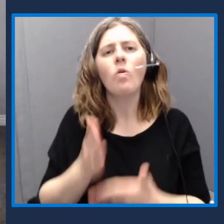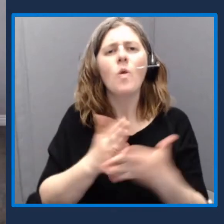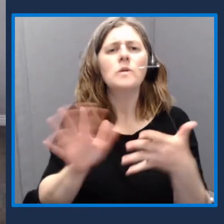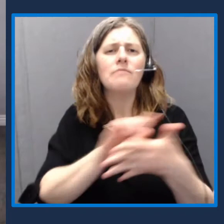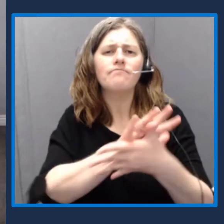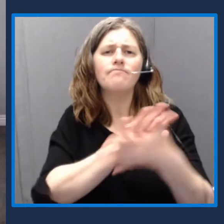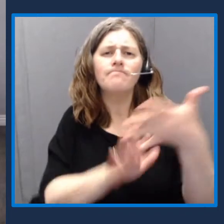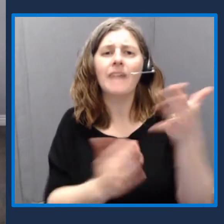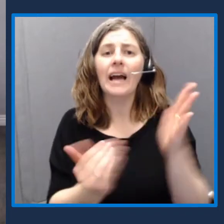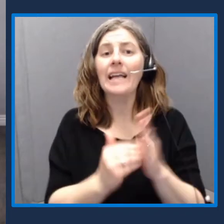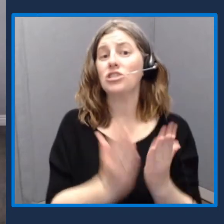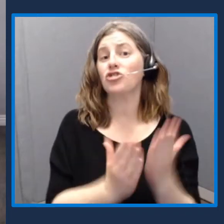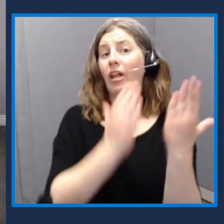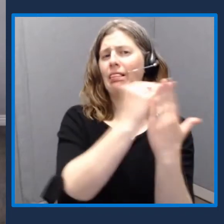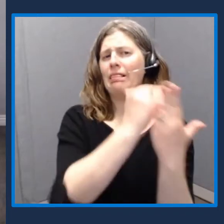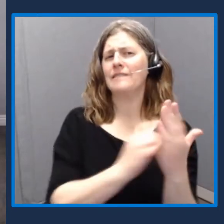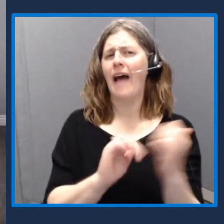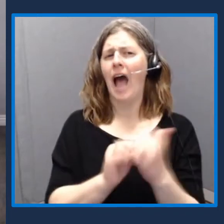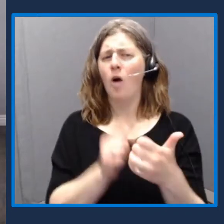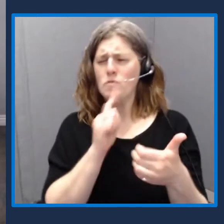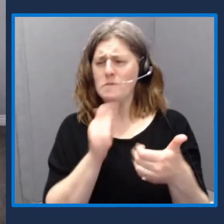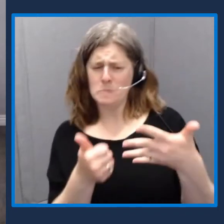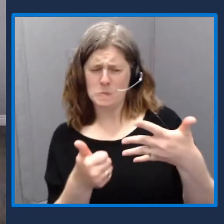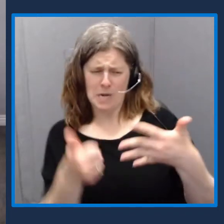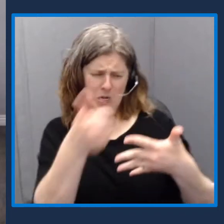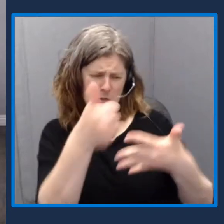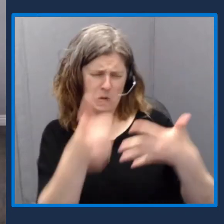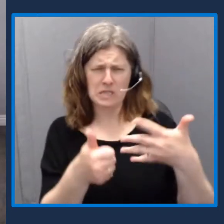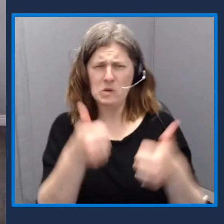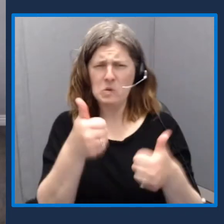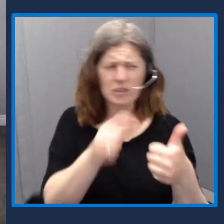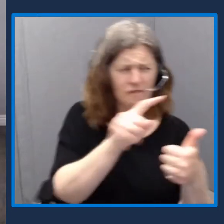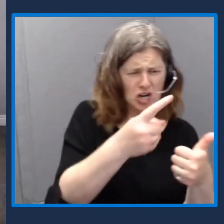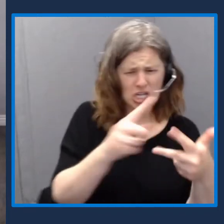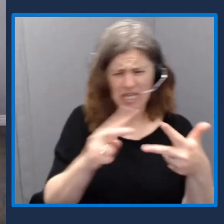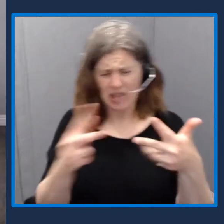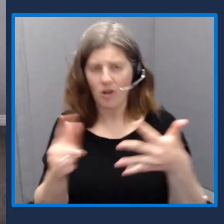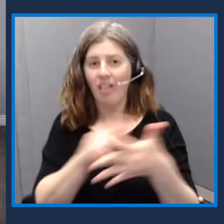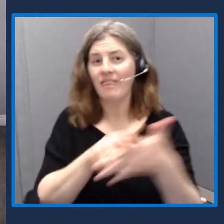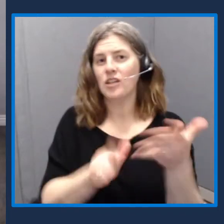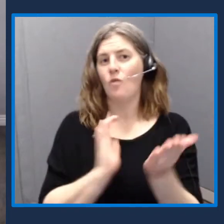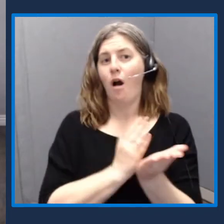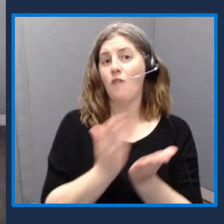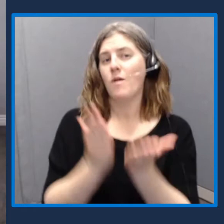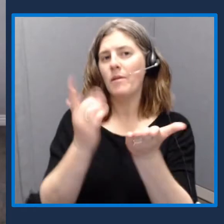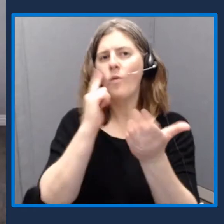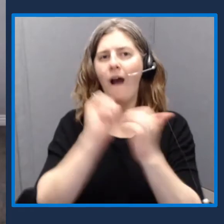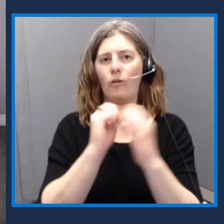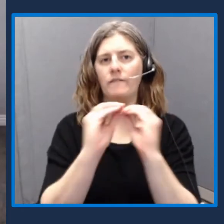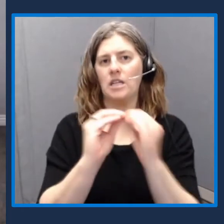again, a suggested list of how do you prioritize, what do you start tackling first? These would be our recommendations for that.